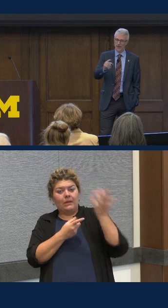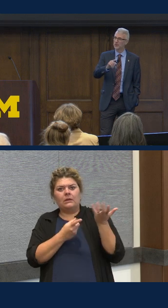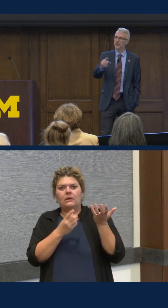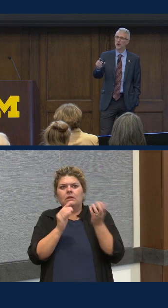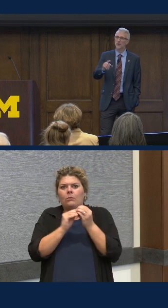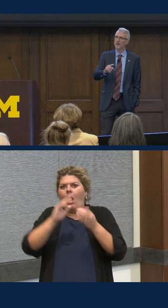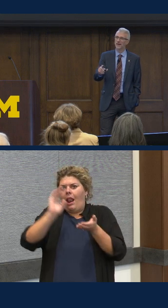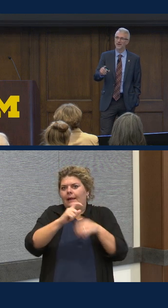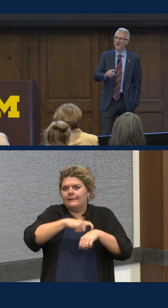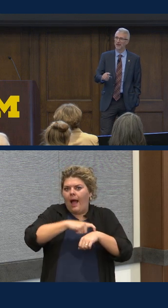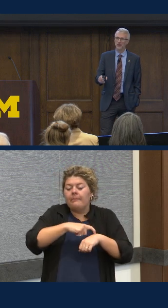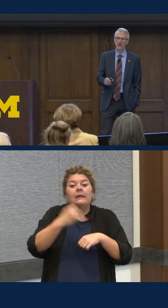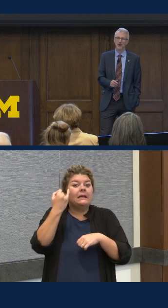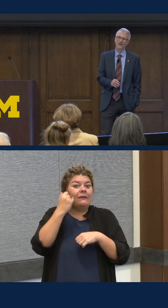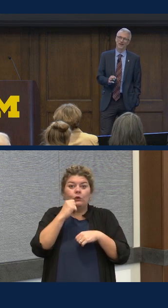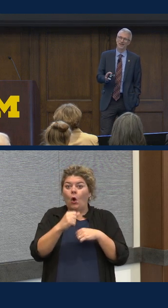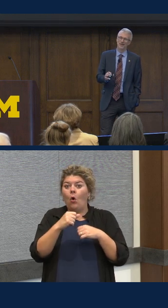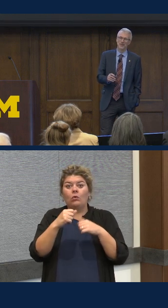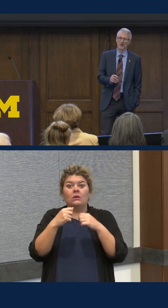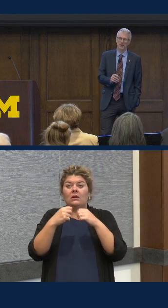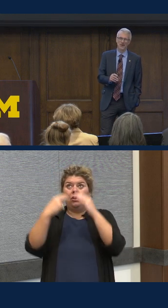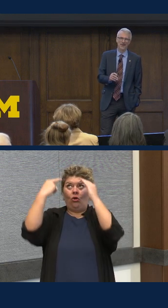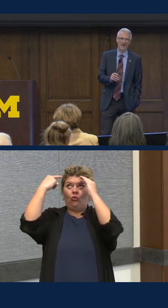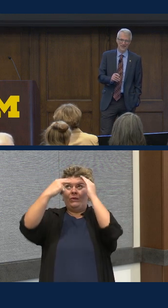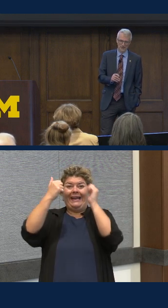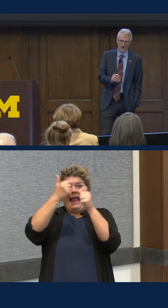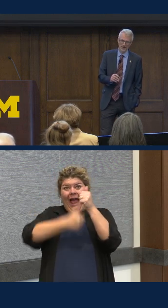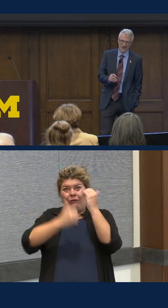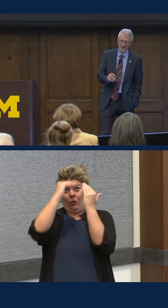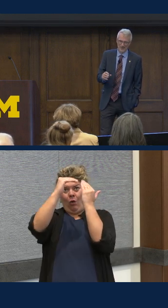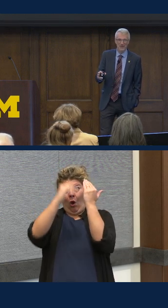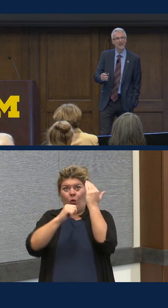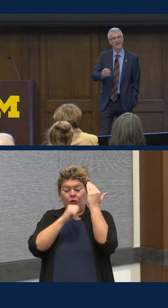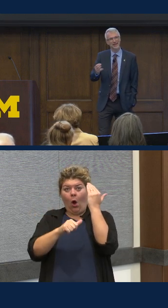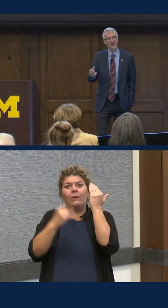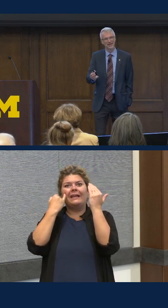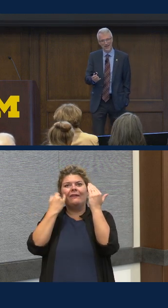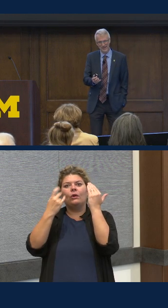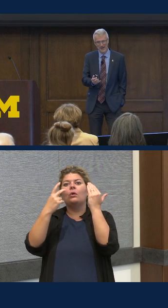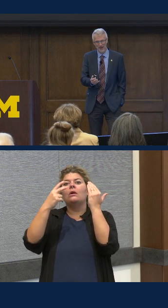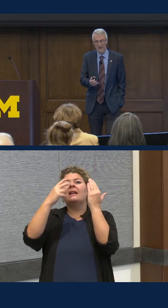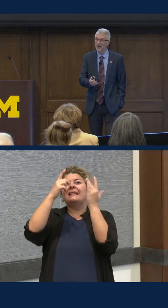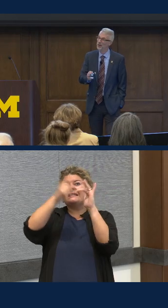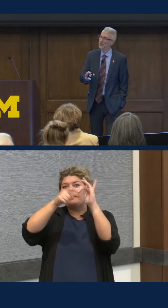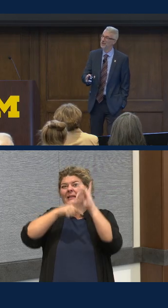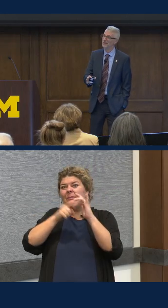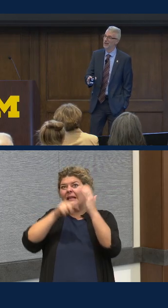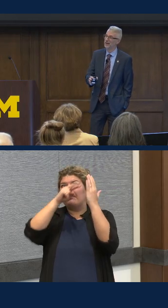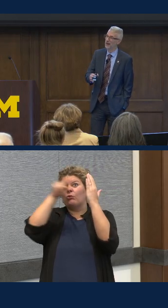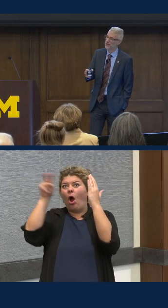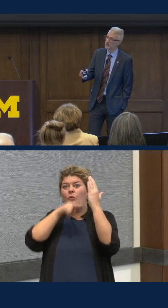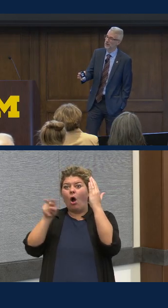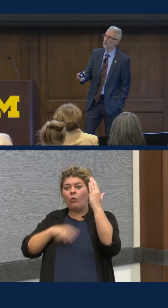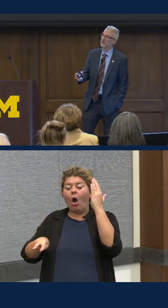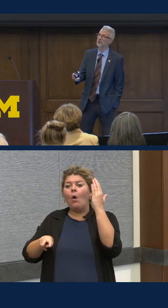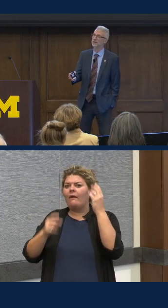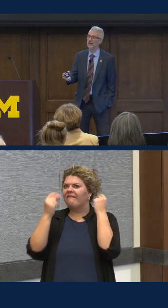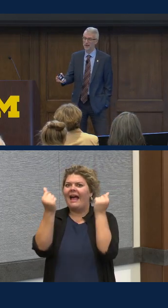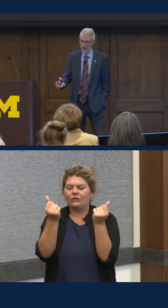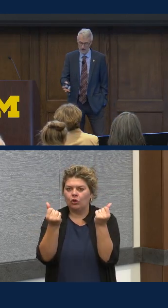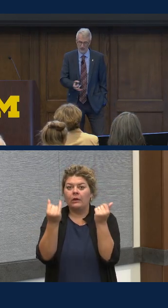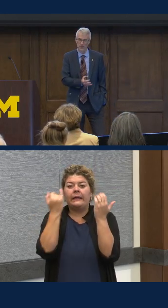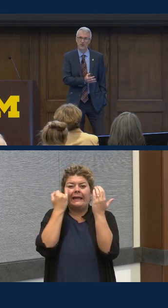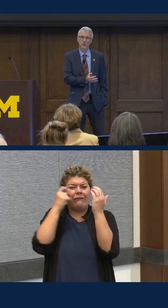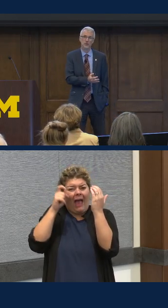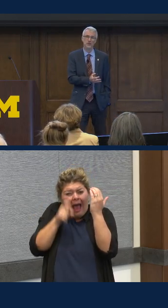less time. If you don't read every row, it's kind of like skimming a book, I guess, speed reading or something. It takes less time. You have less data now, and so you need more